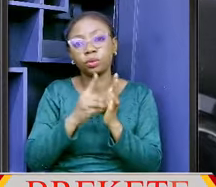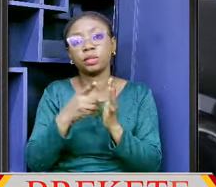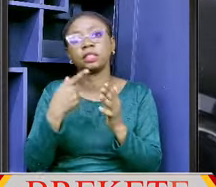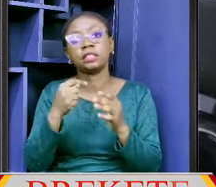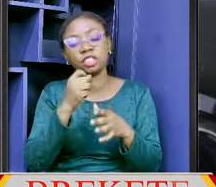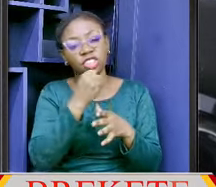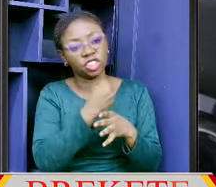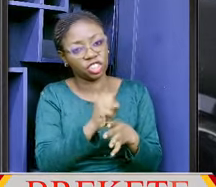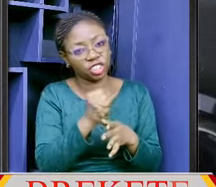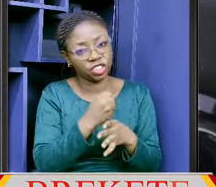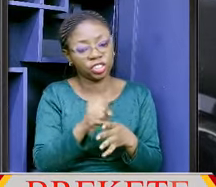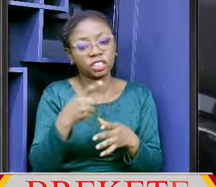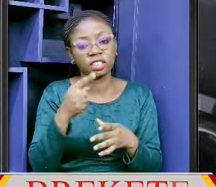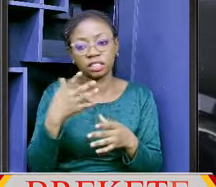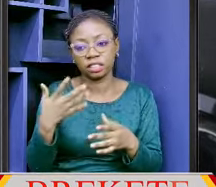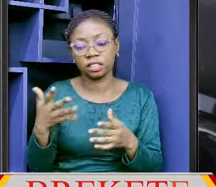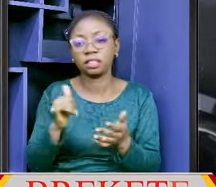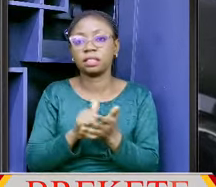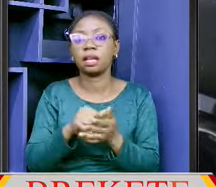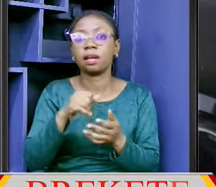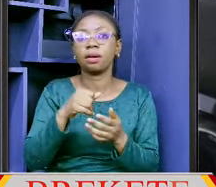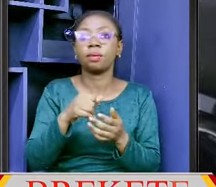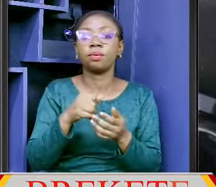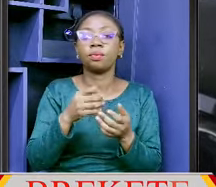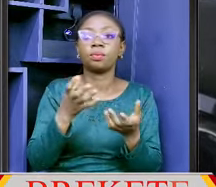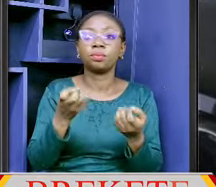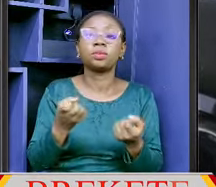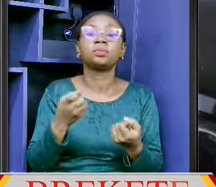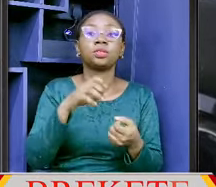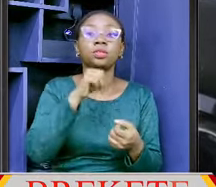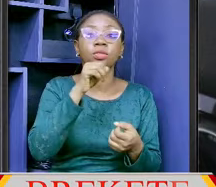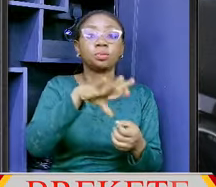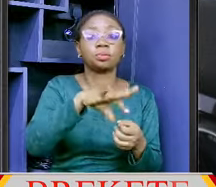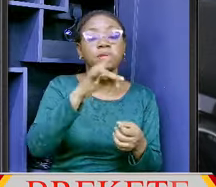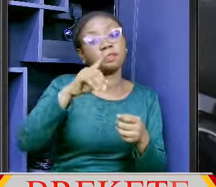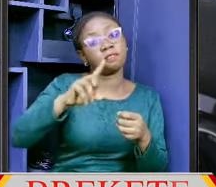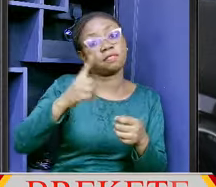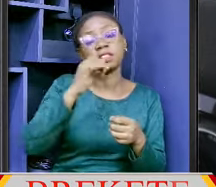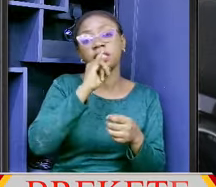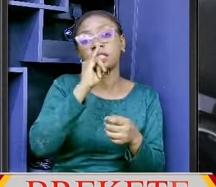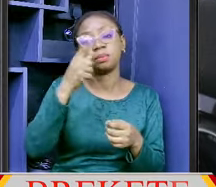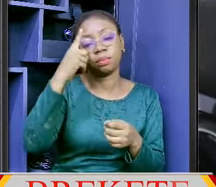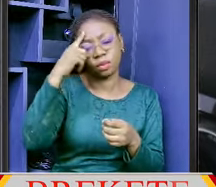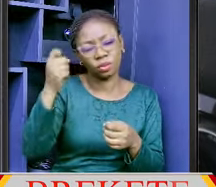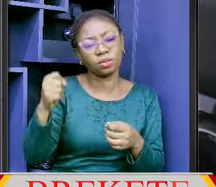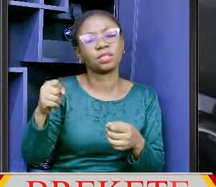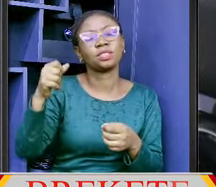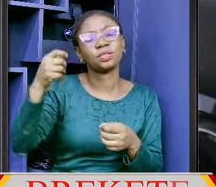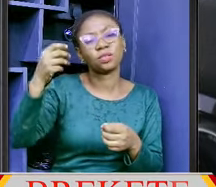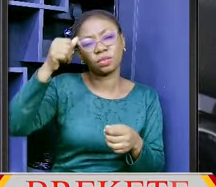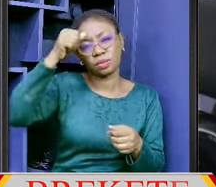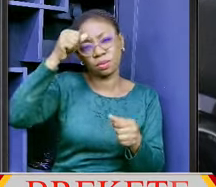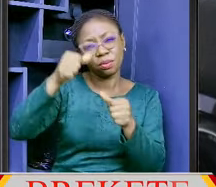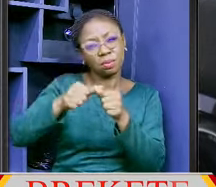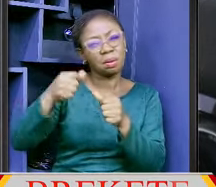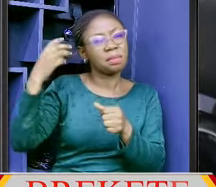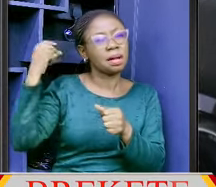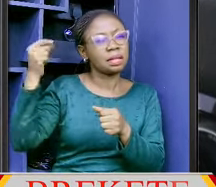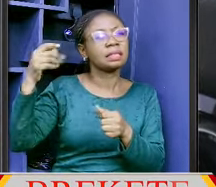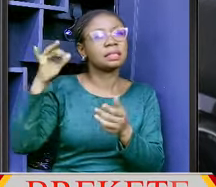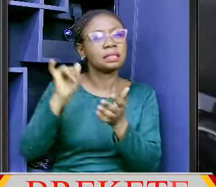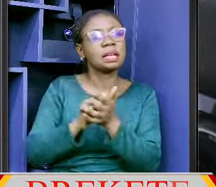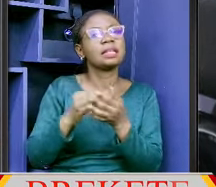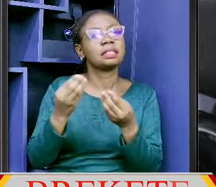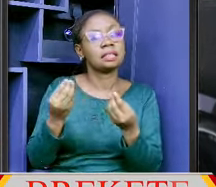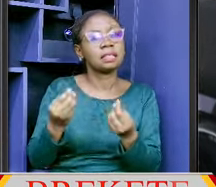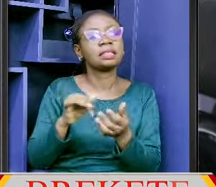sharing, the thing we make her no pick first now because he consider that land, that choice area land, where